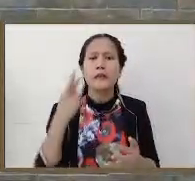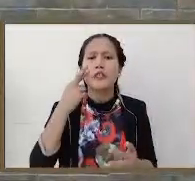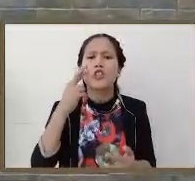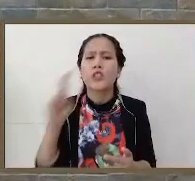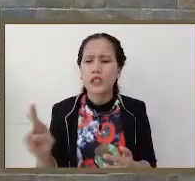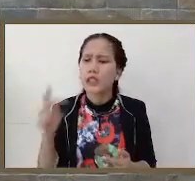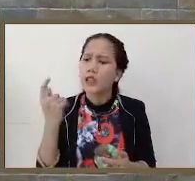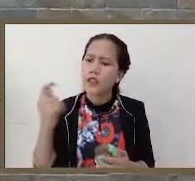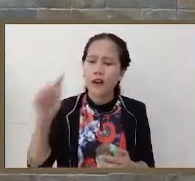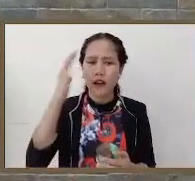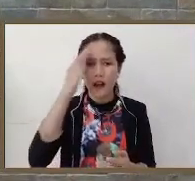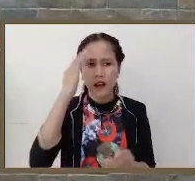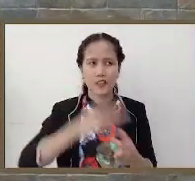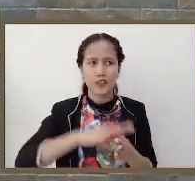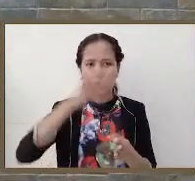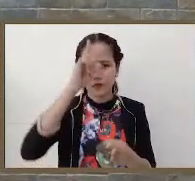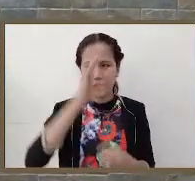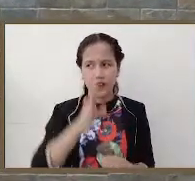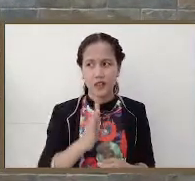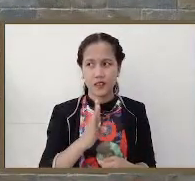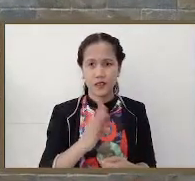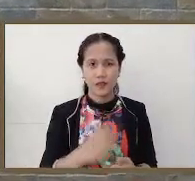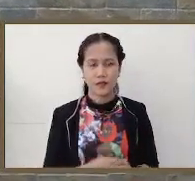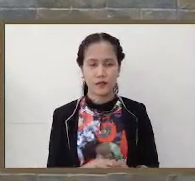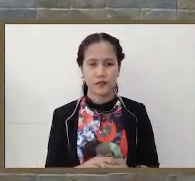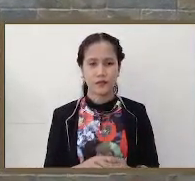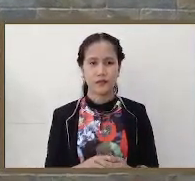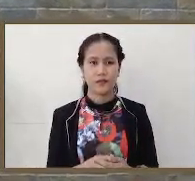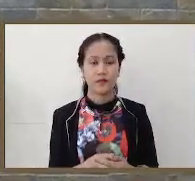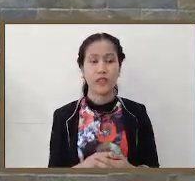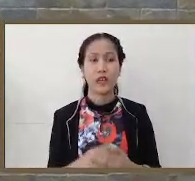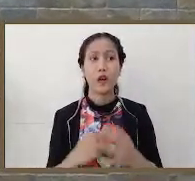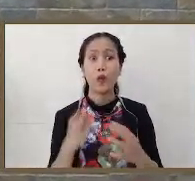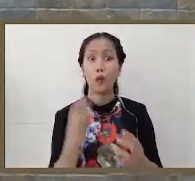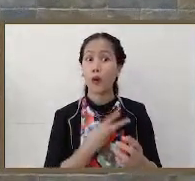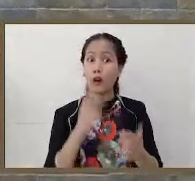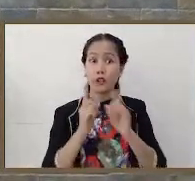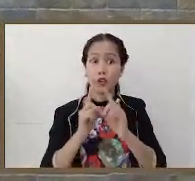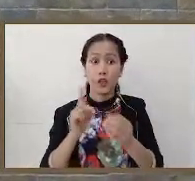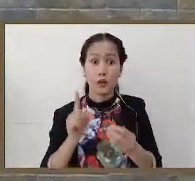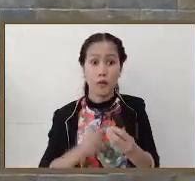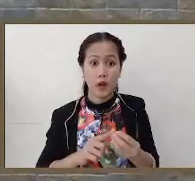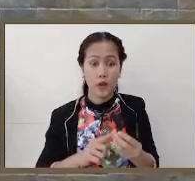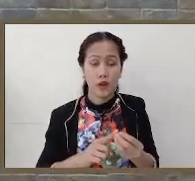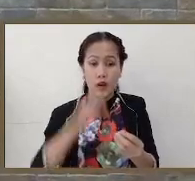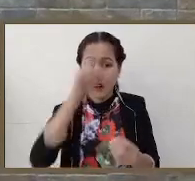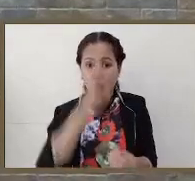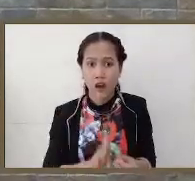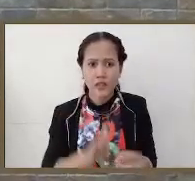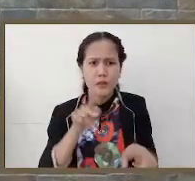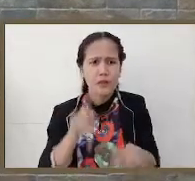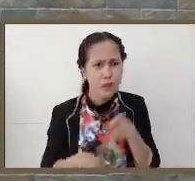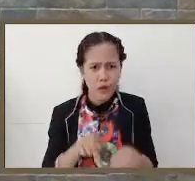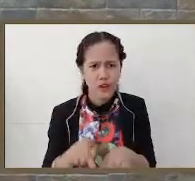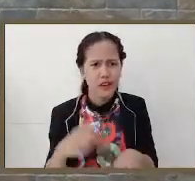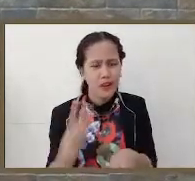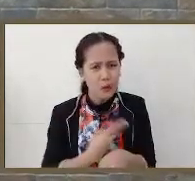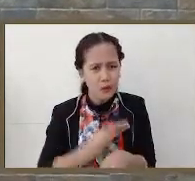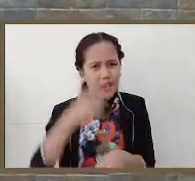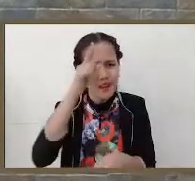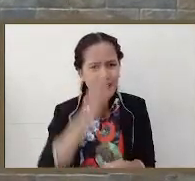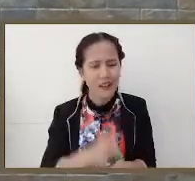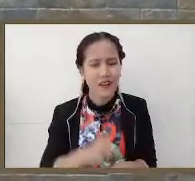the knowledge of God. See, mga kapatid, we are talking about God's people here. We are God's people here.